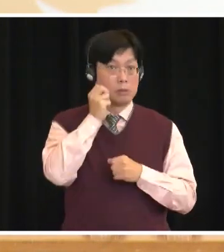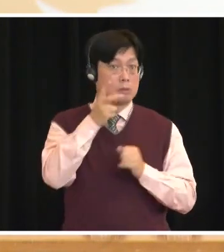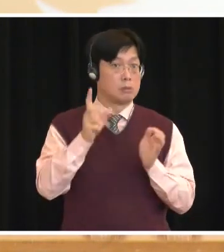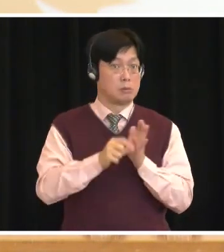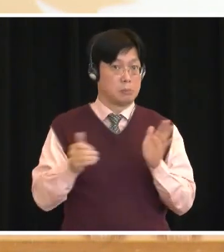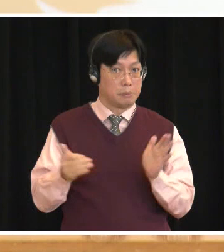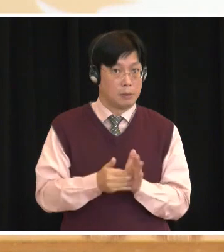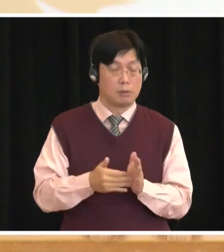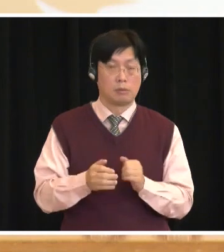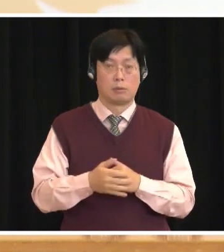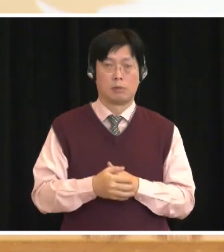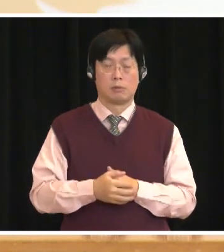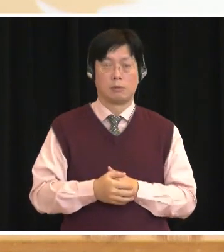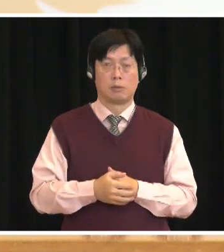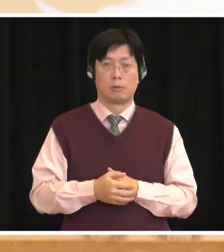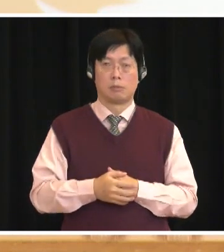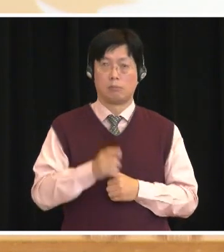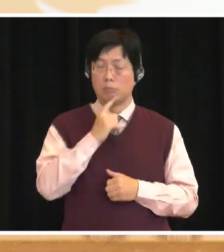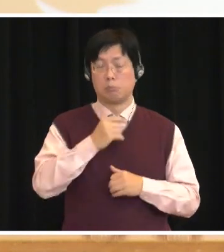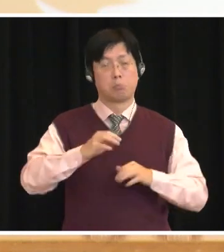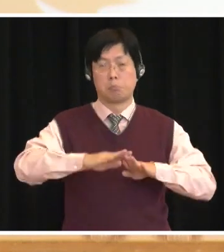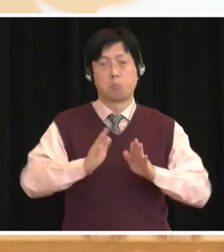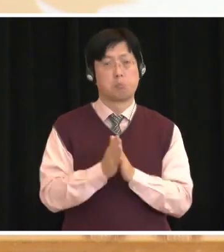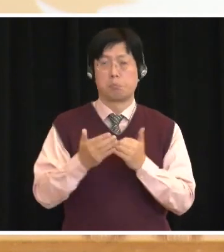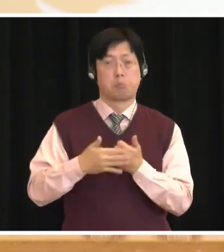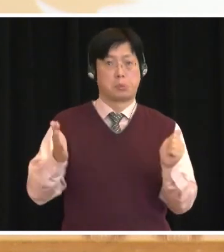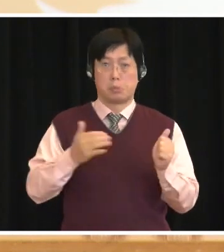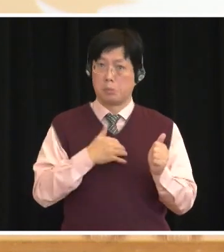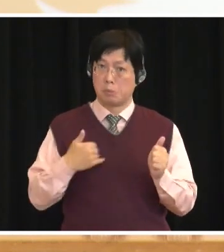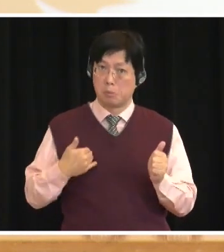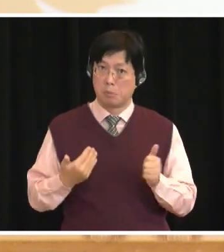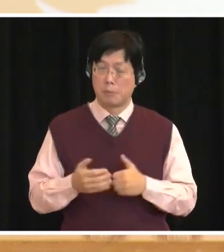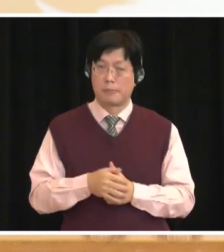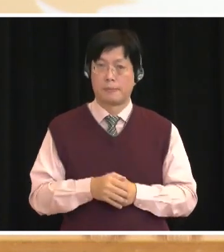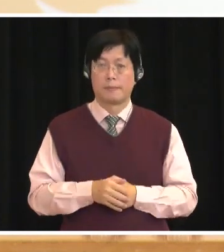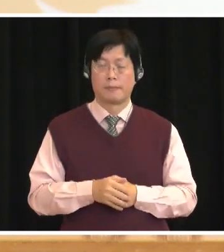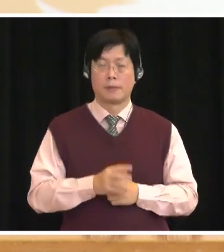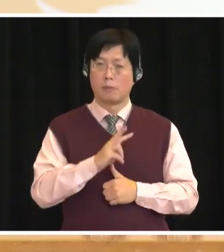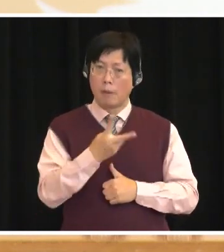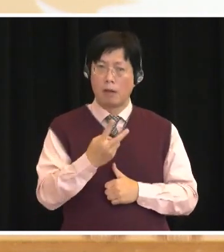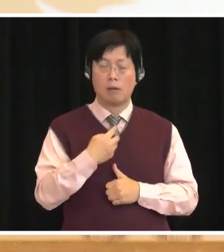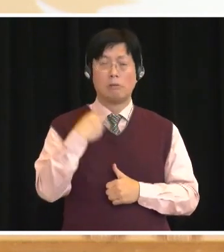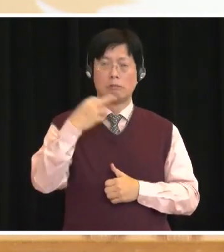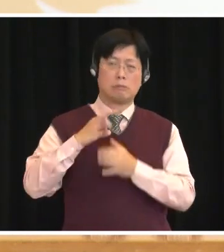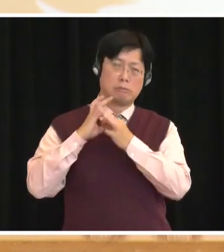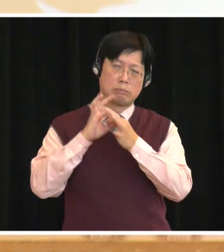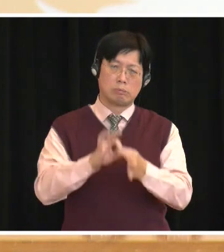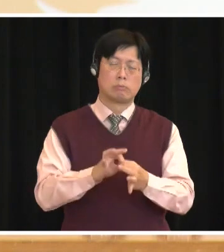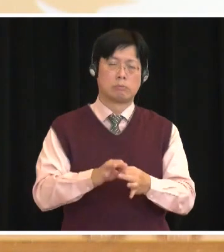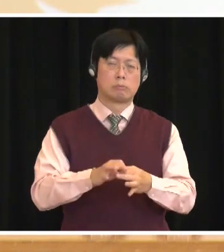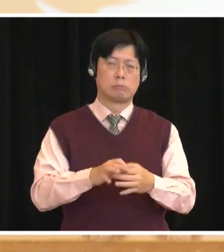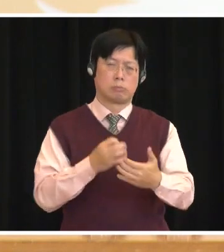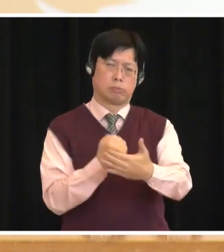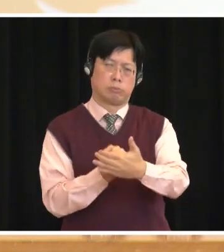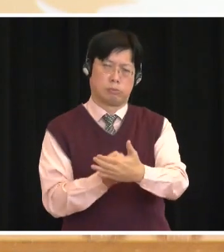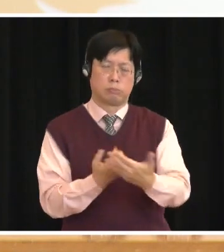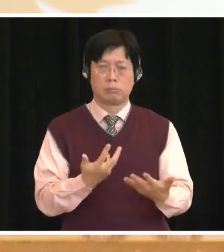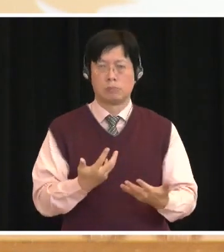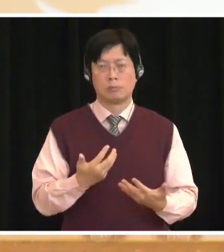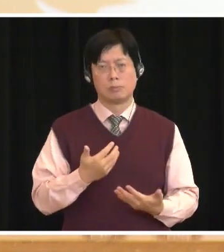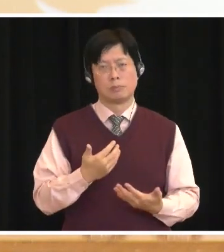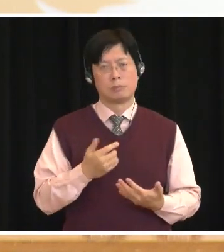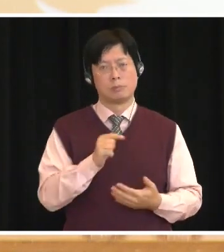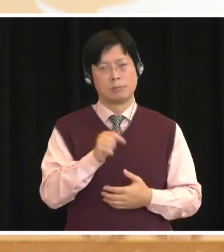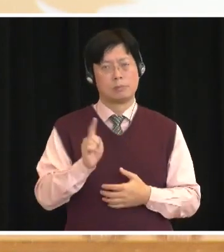that deprivation of liberty? And I assume those juveniles are all in